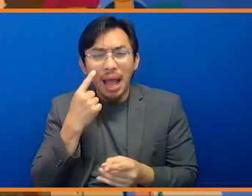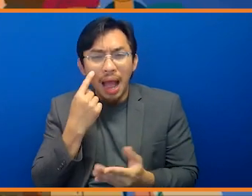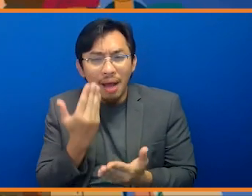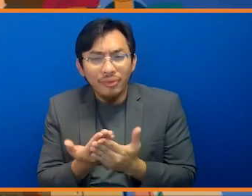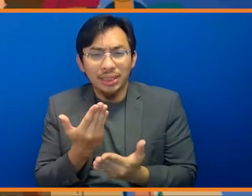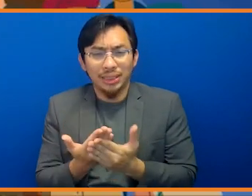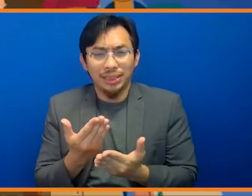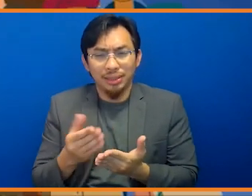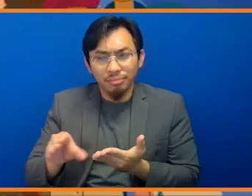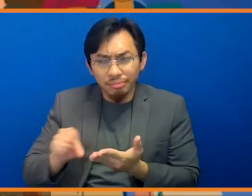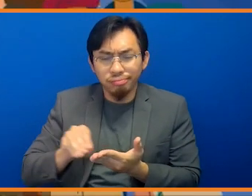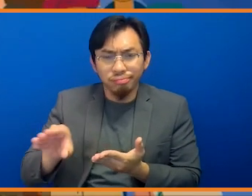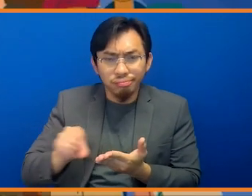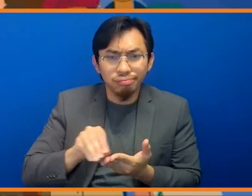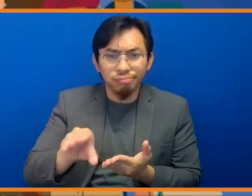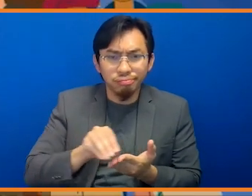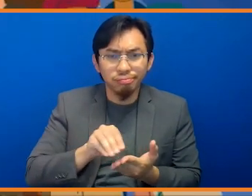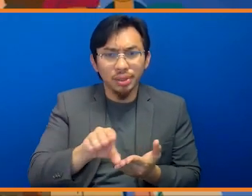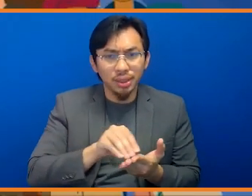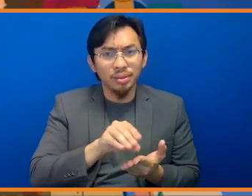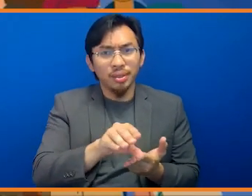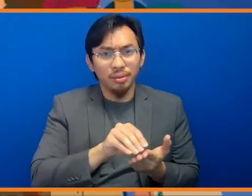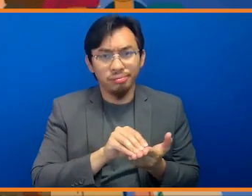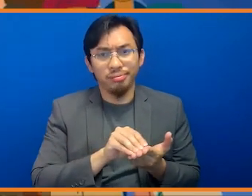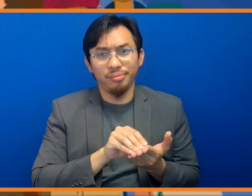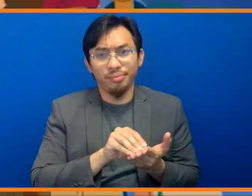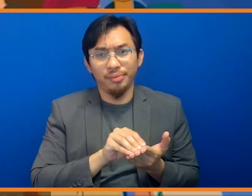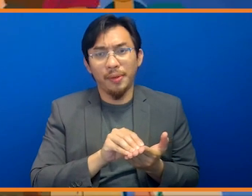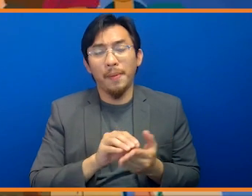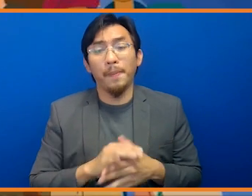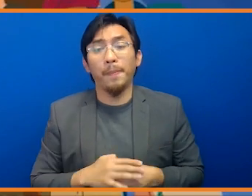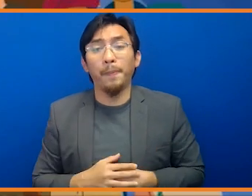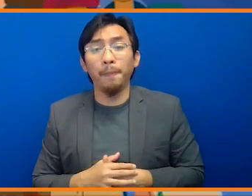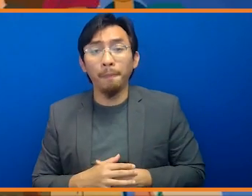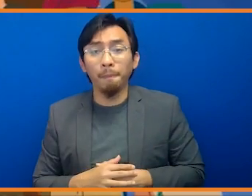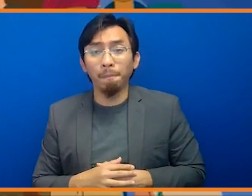that establishes the facts.